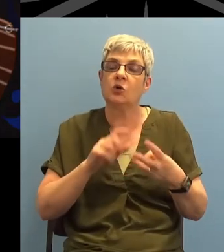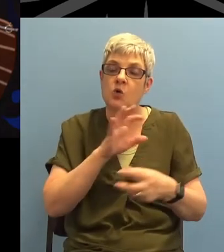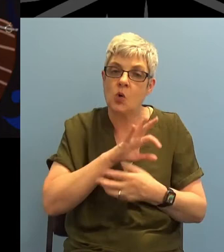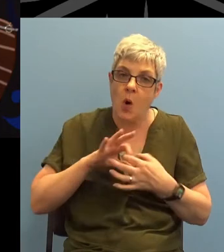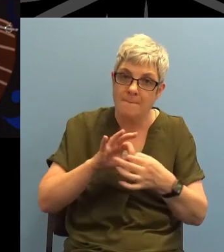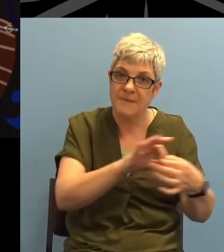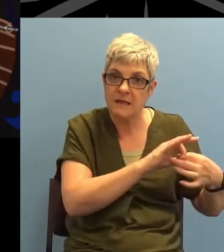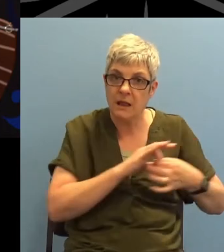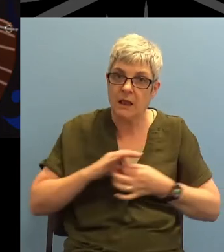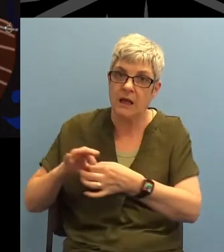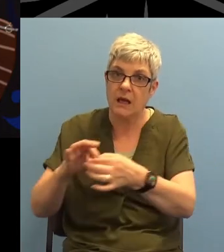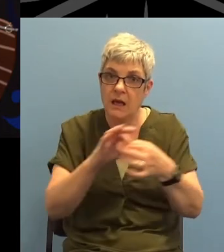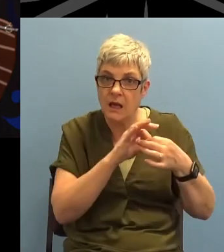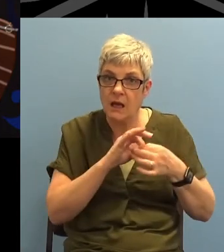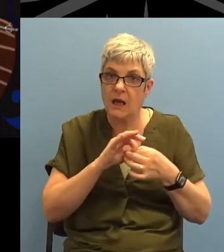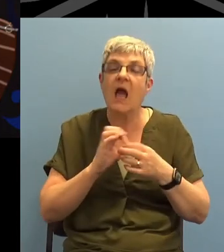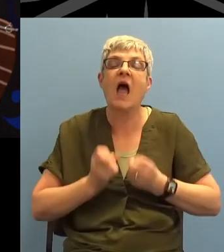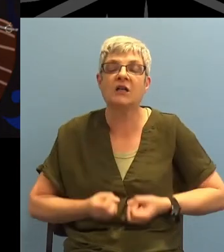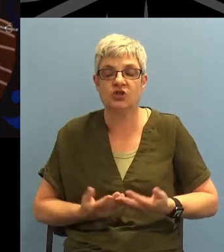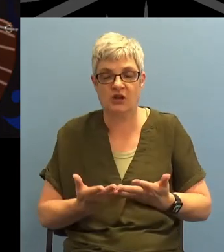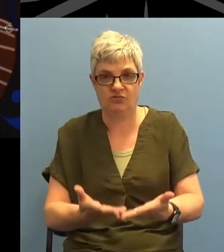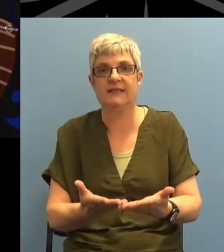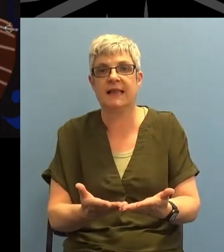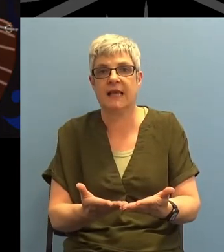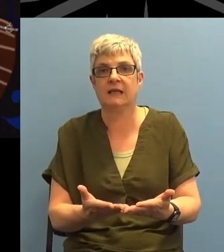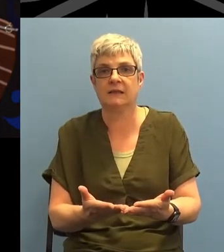communally and generously.